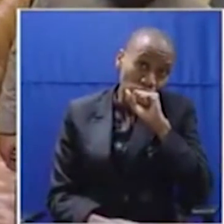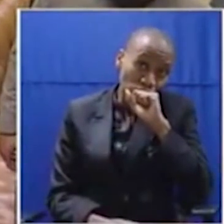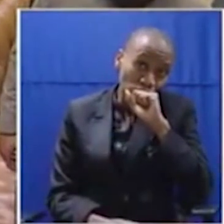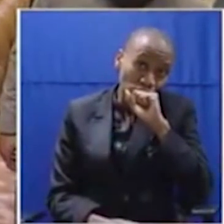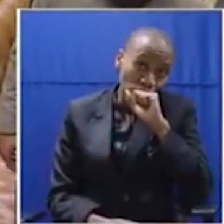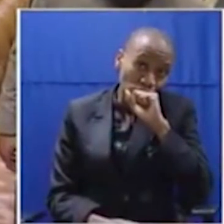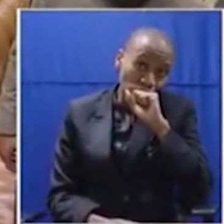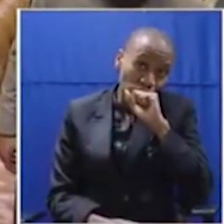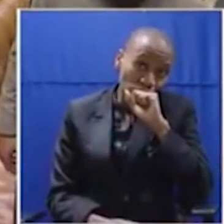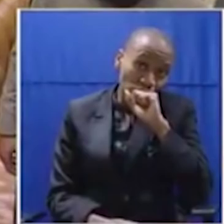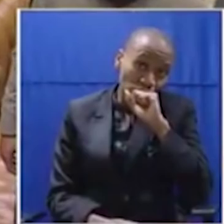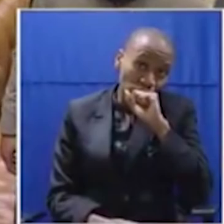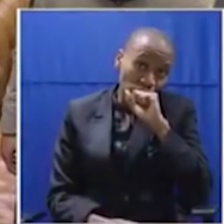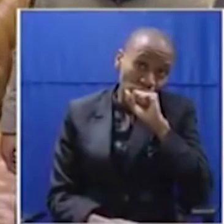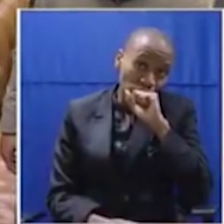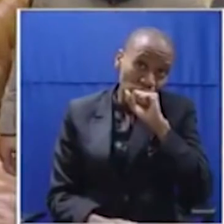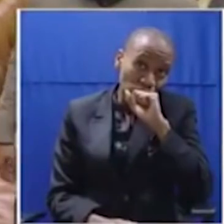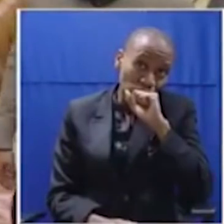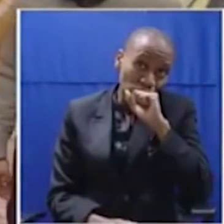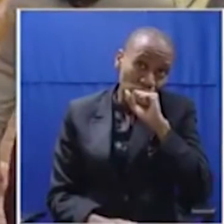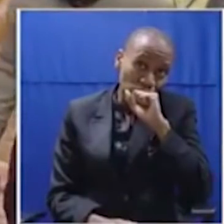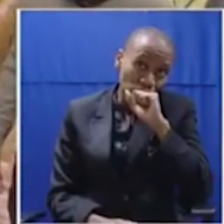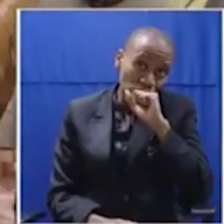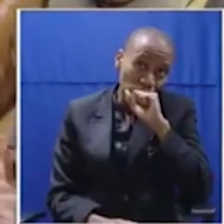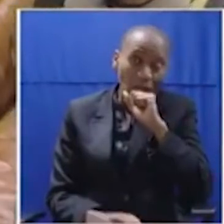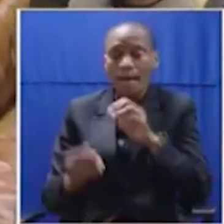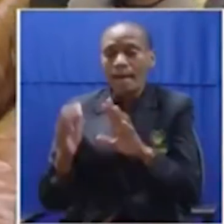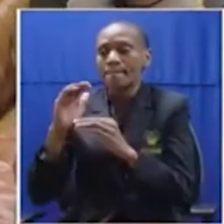Can you please, the protection services, come in?